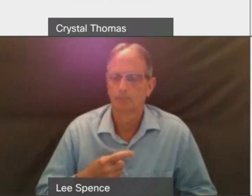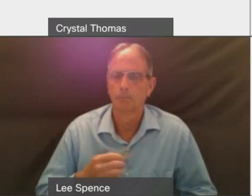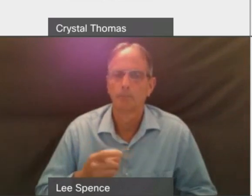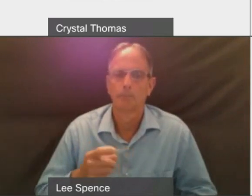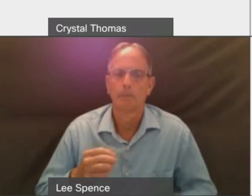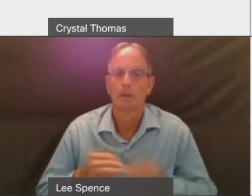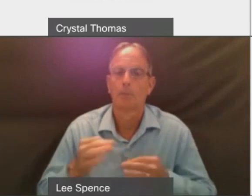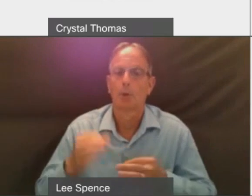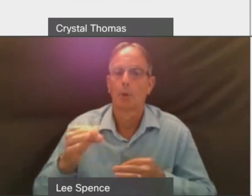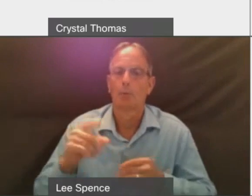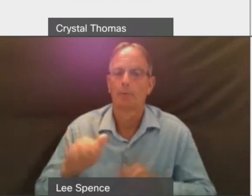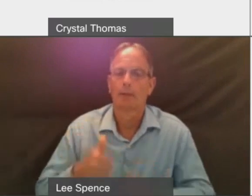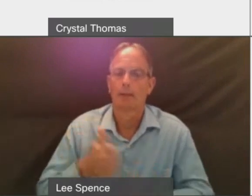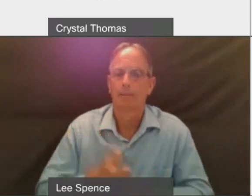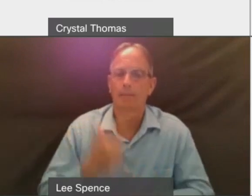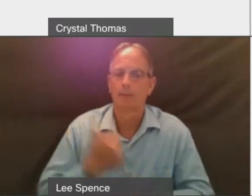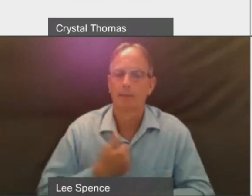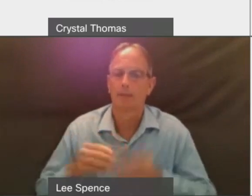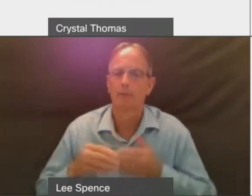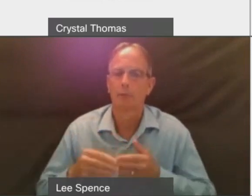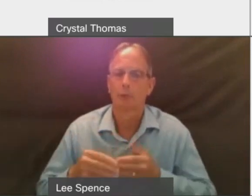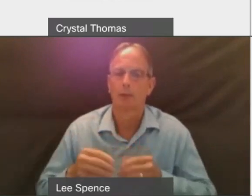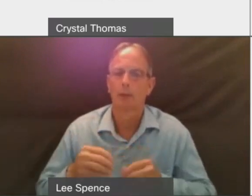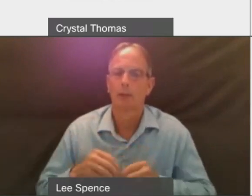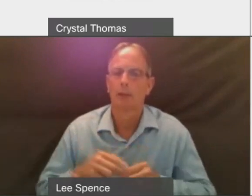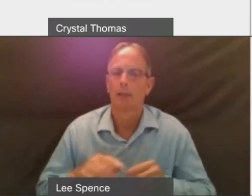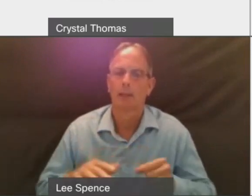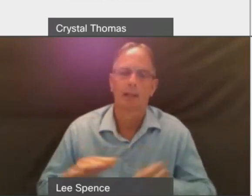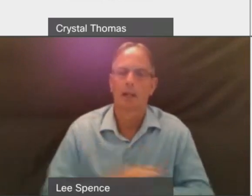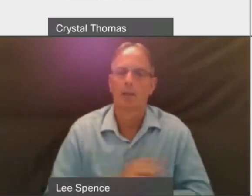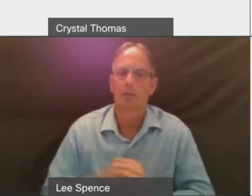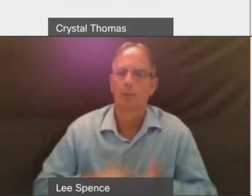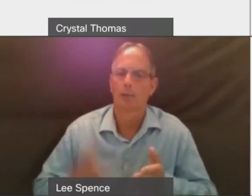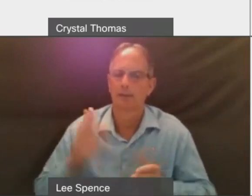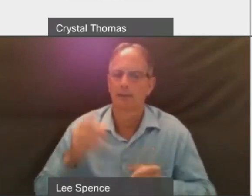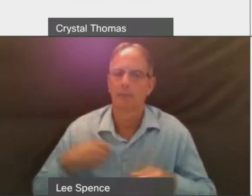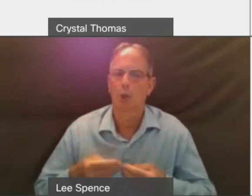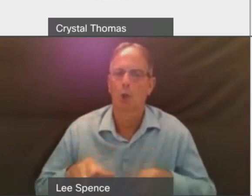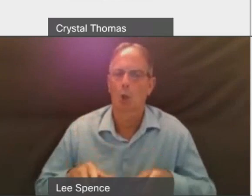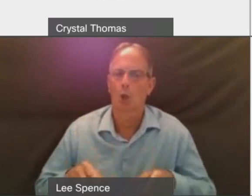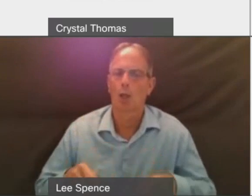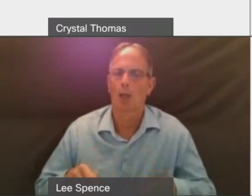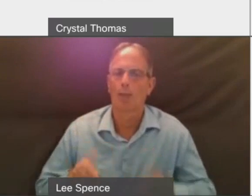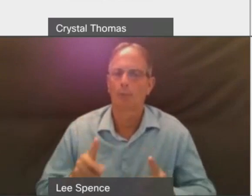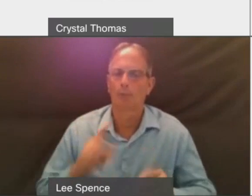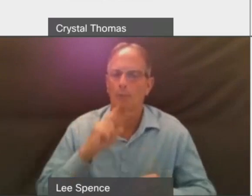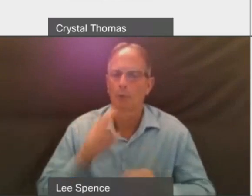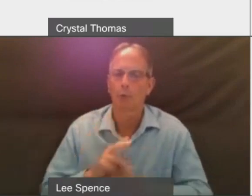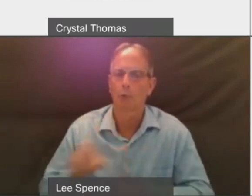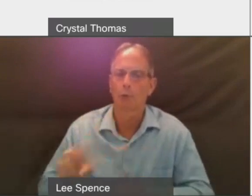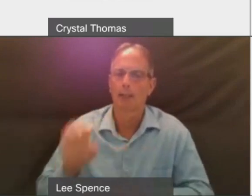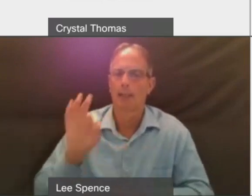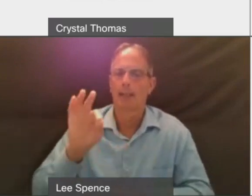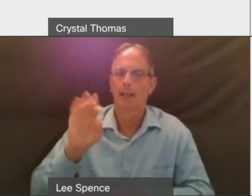postponement of implementation of self-direction in the comprehensive waiver seems like a lost opportunity for using FMAP funds. You know, the